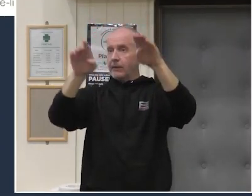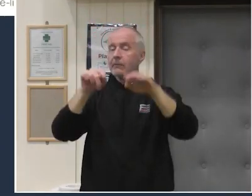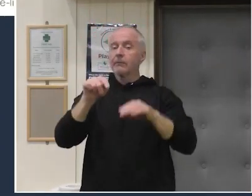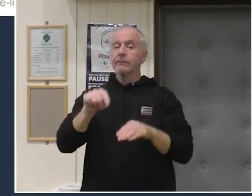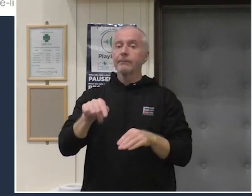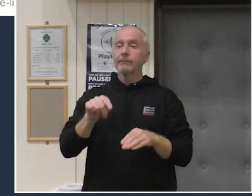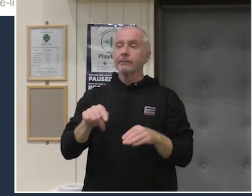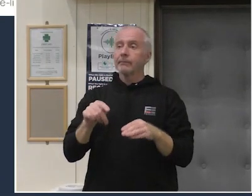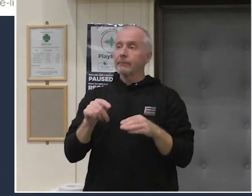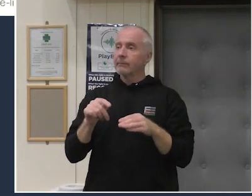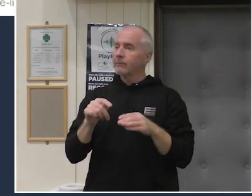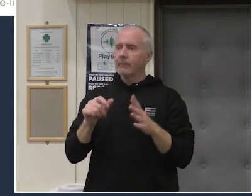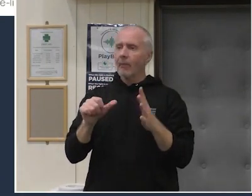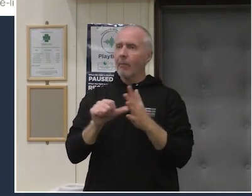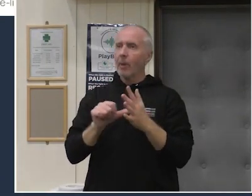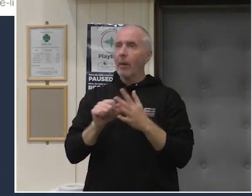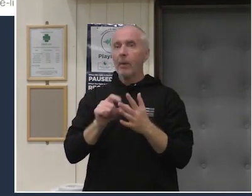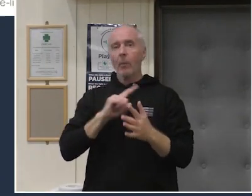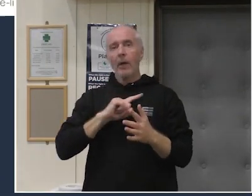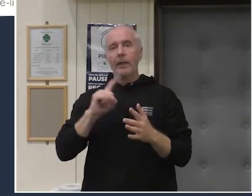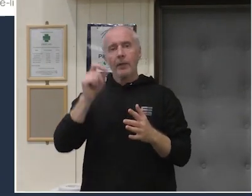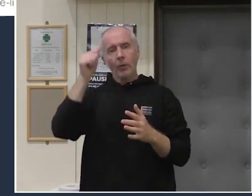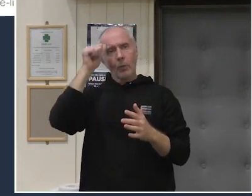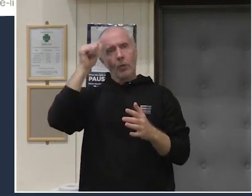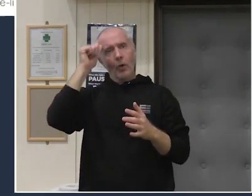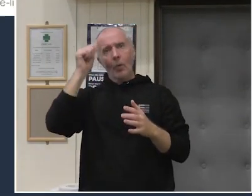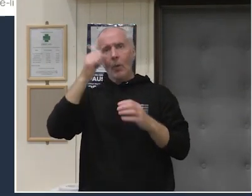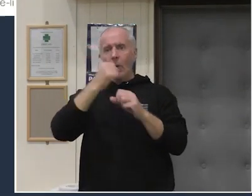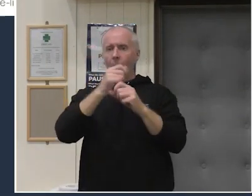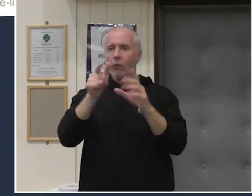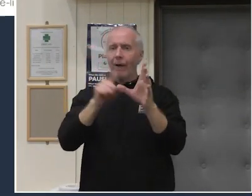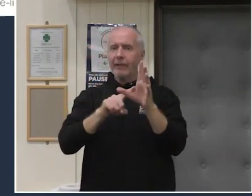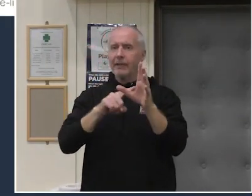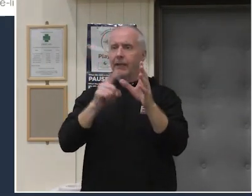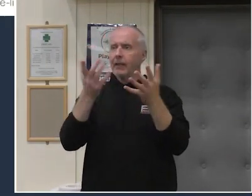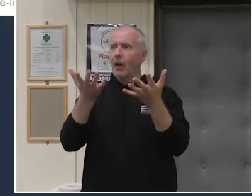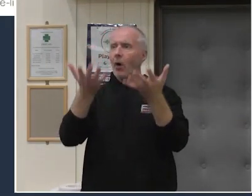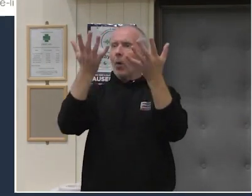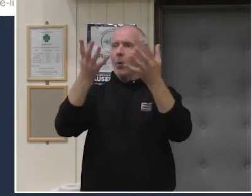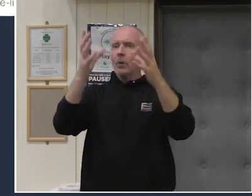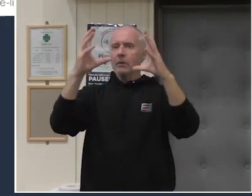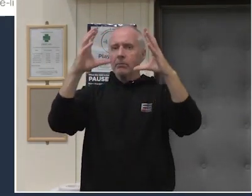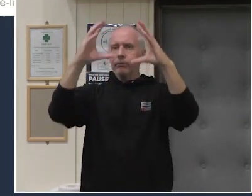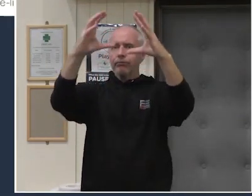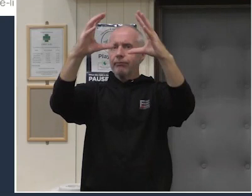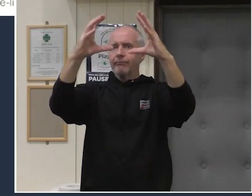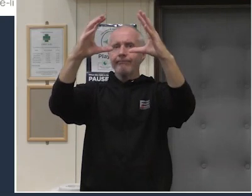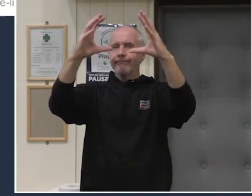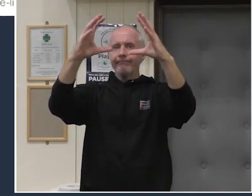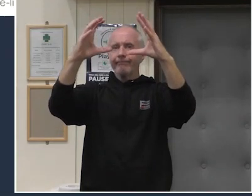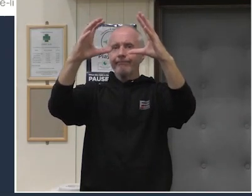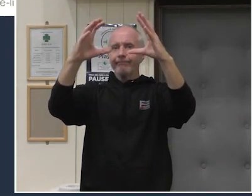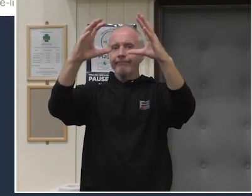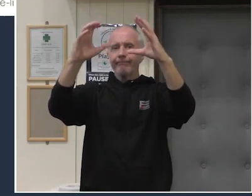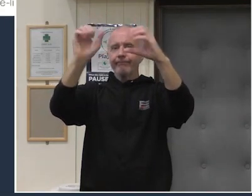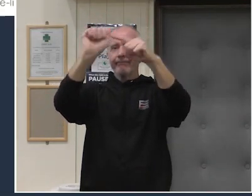problem because knowing that gravity is what's holding everything in and stopping it from flying off into space,